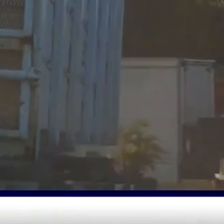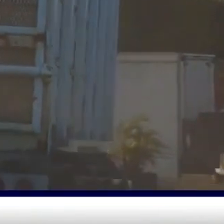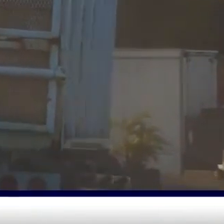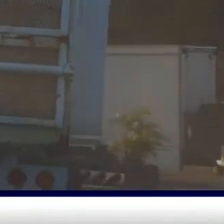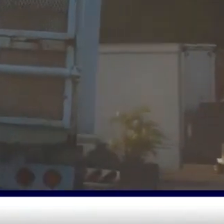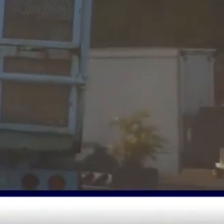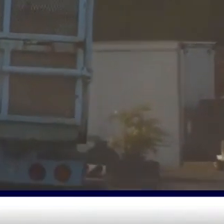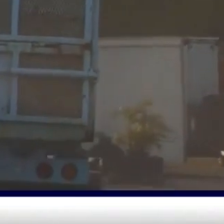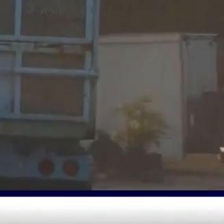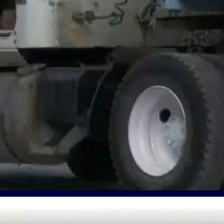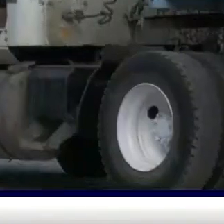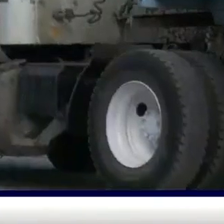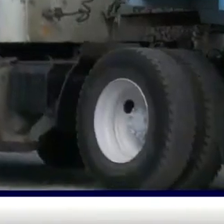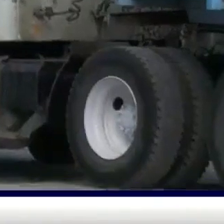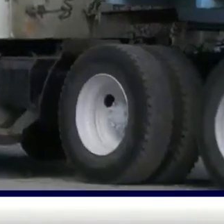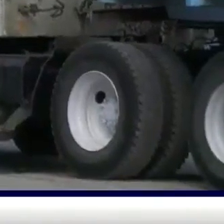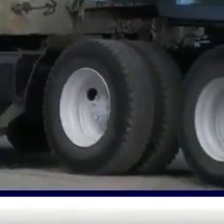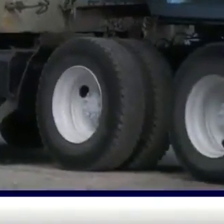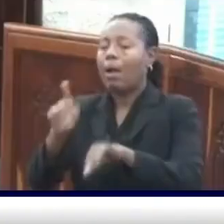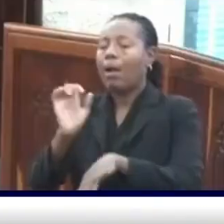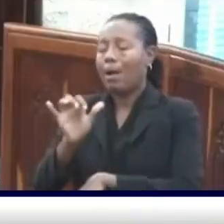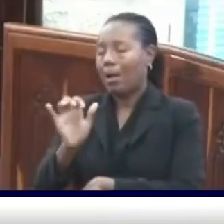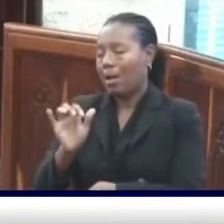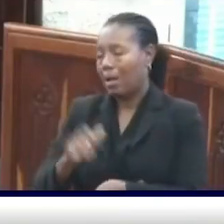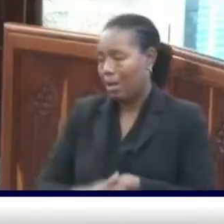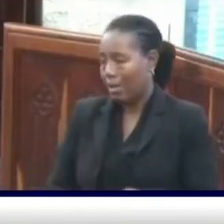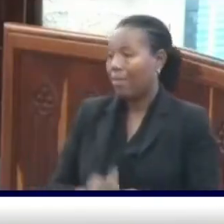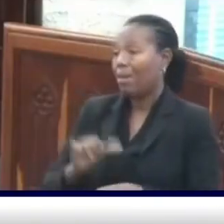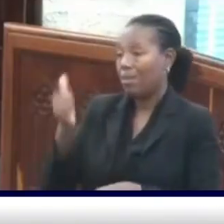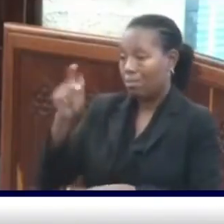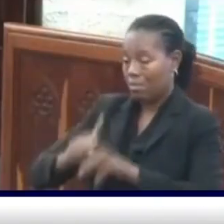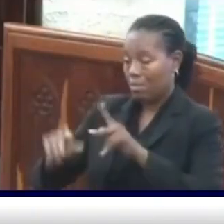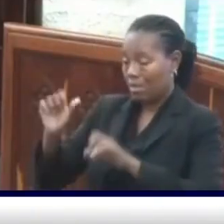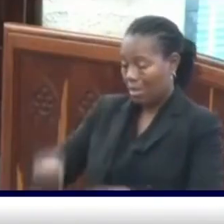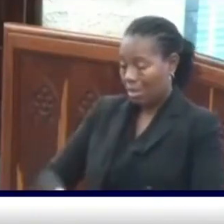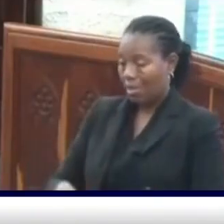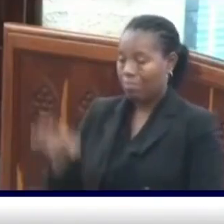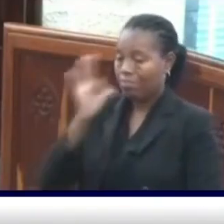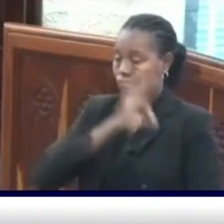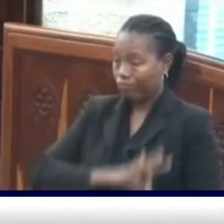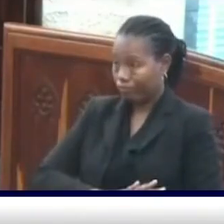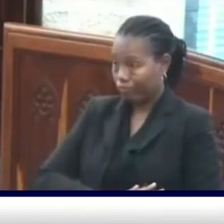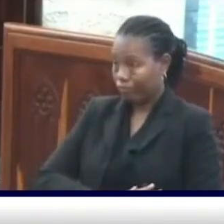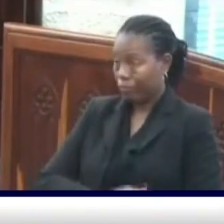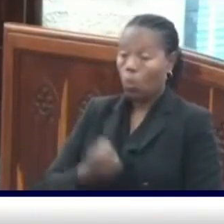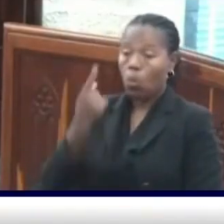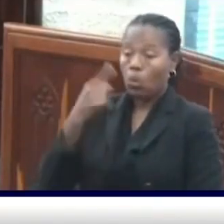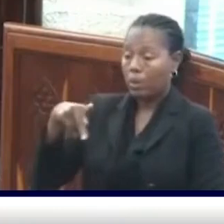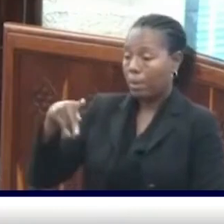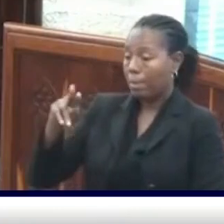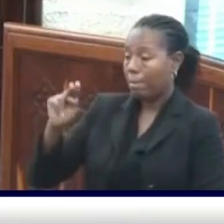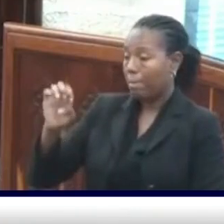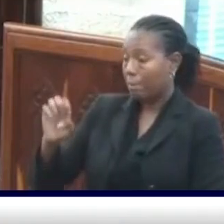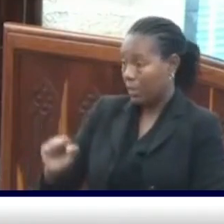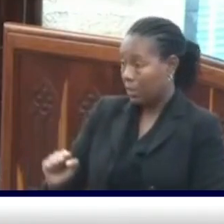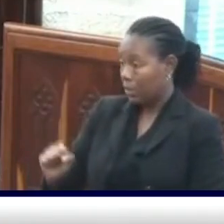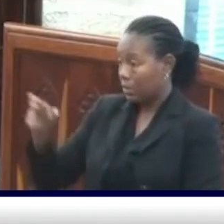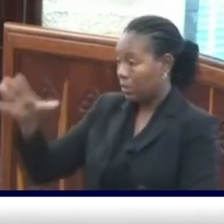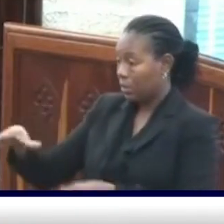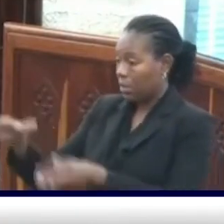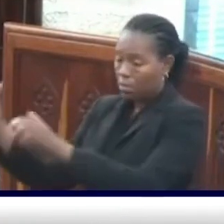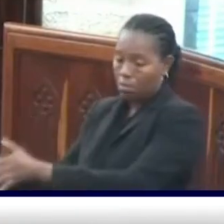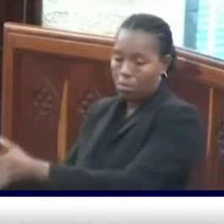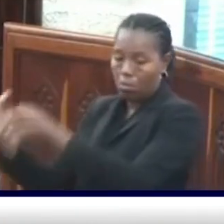harvest gets underway. Nearly 600 units handed over under the National Housing Corporation's transfer